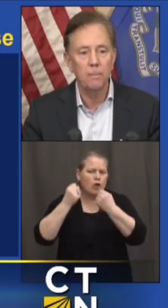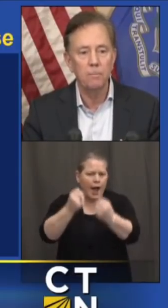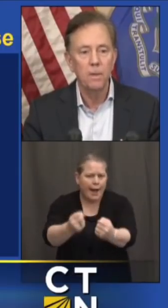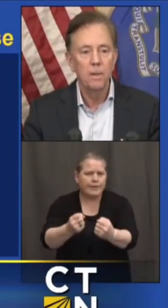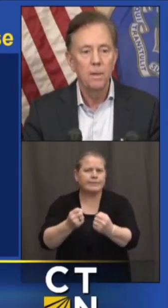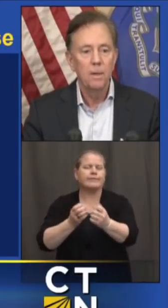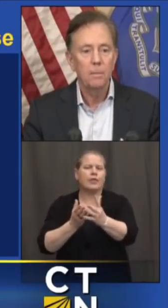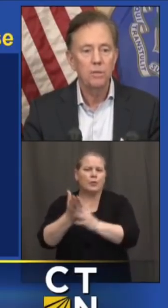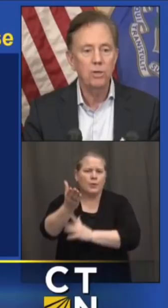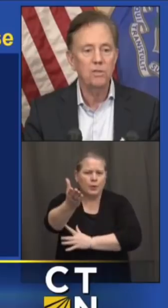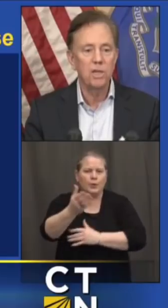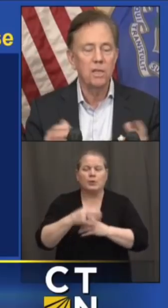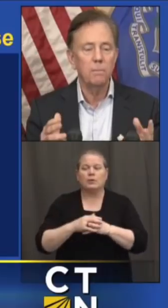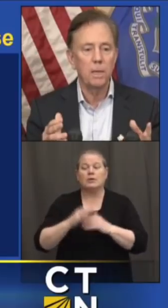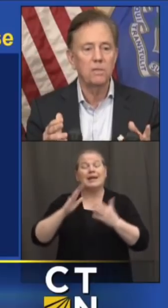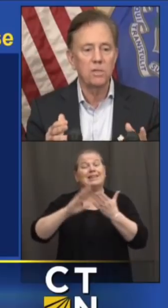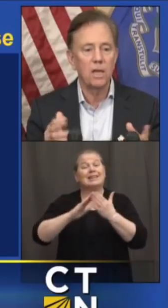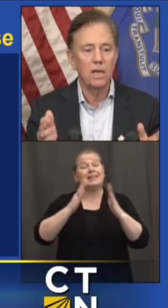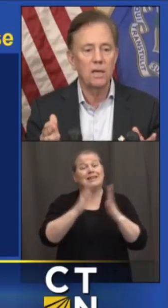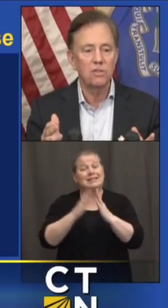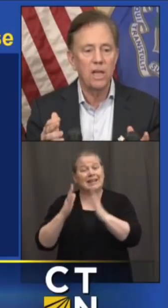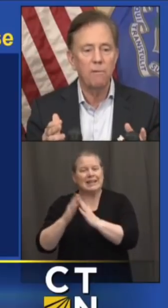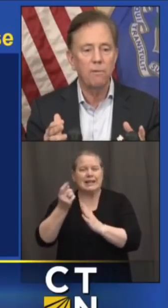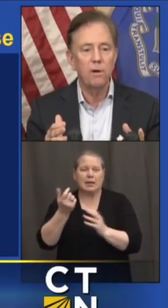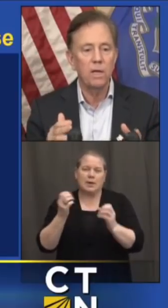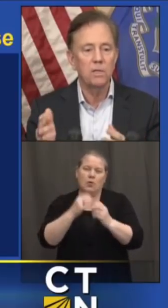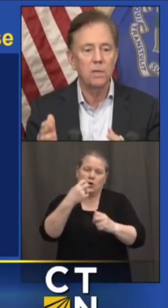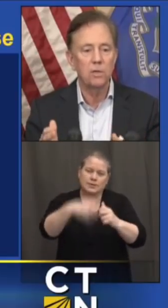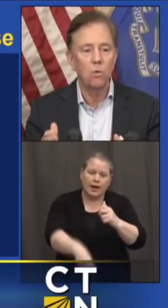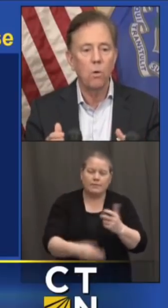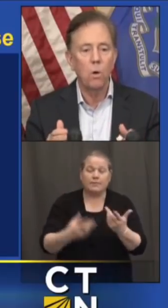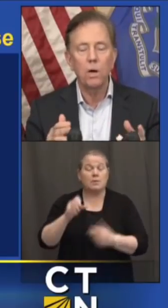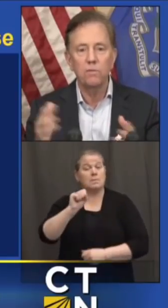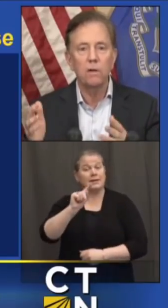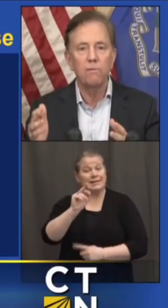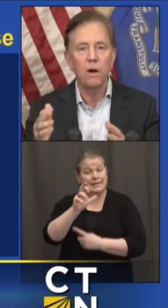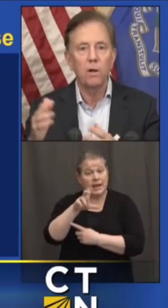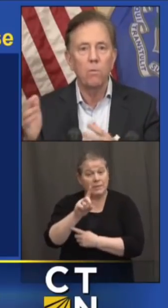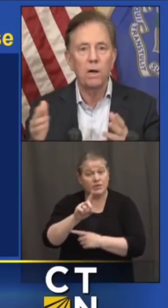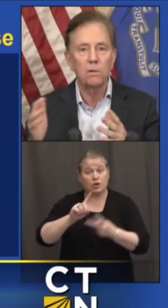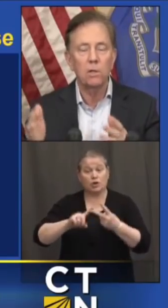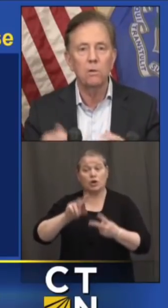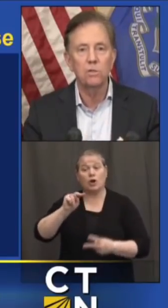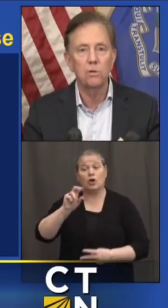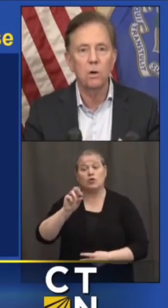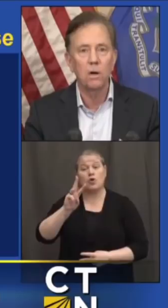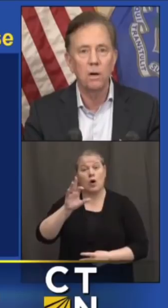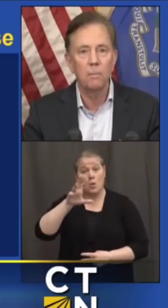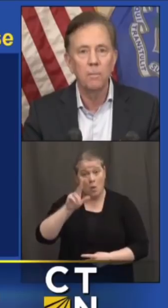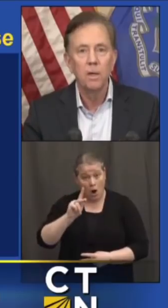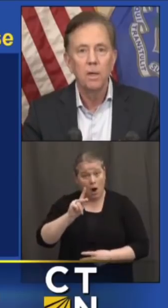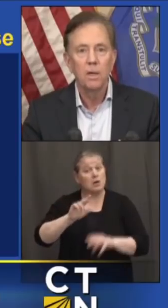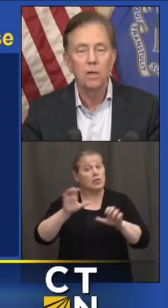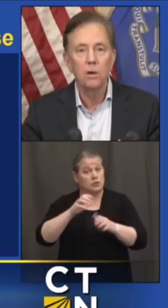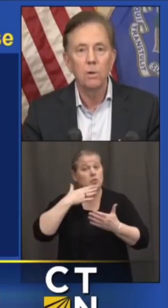it. But you can see that places like Stamford and Norwalk have done very well, close to